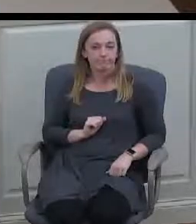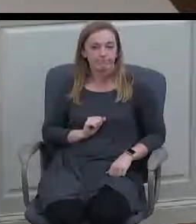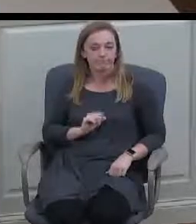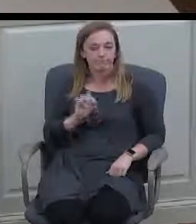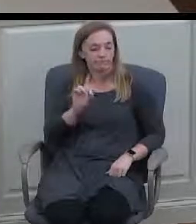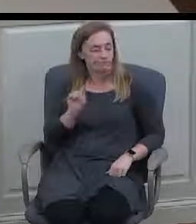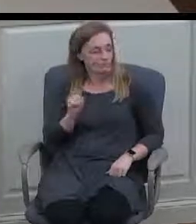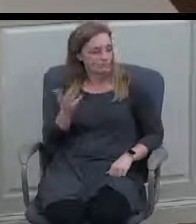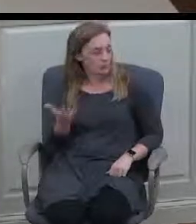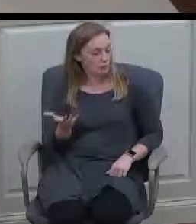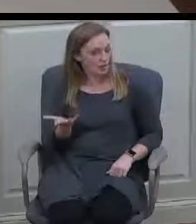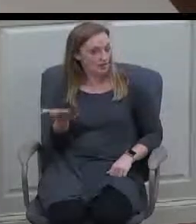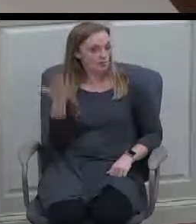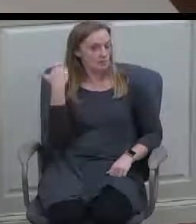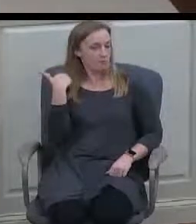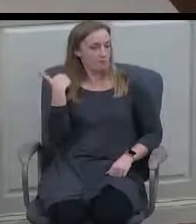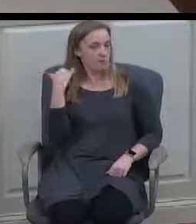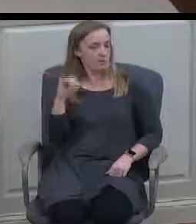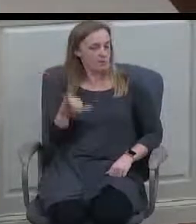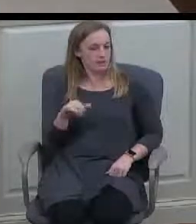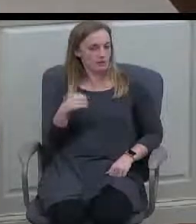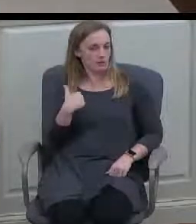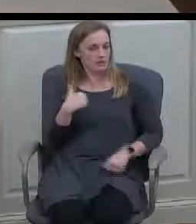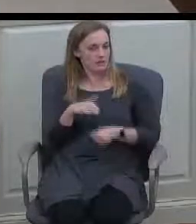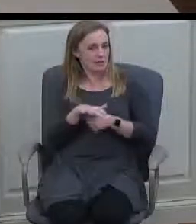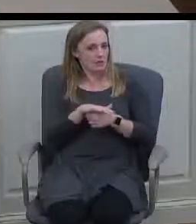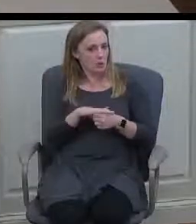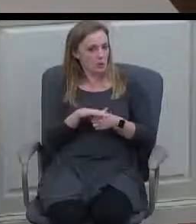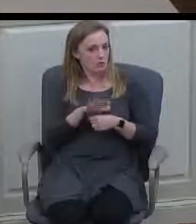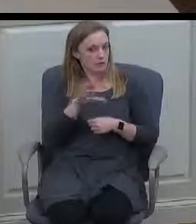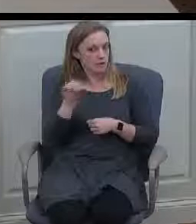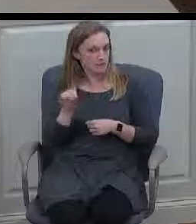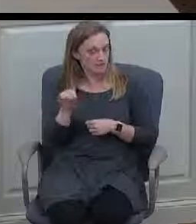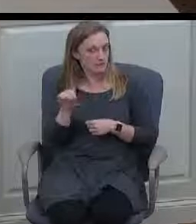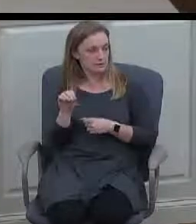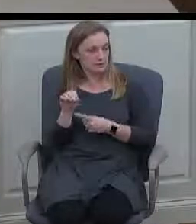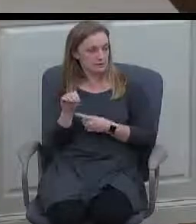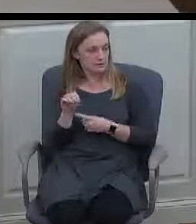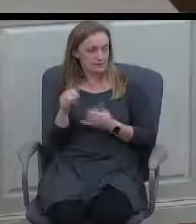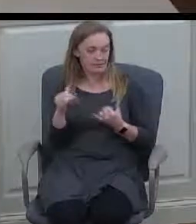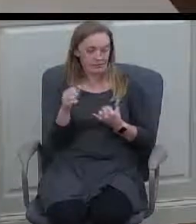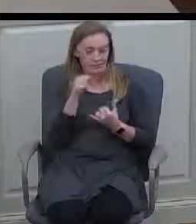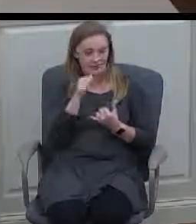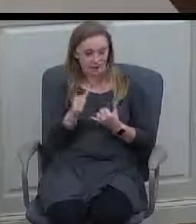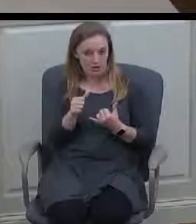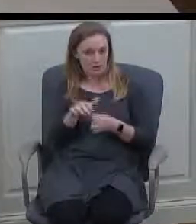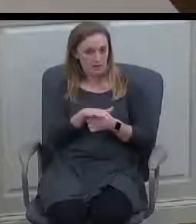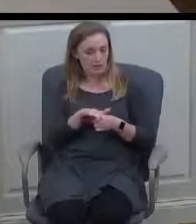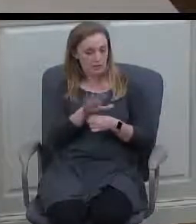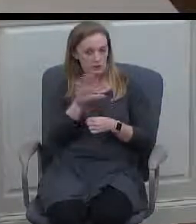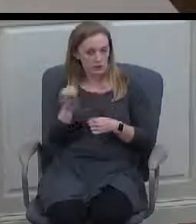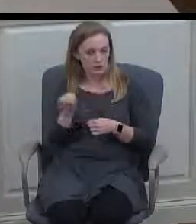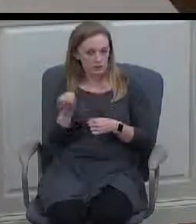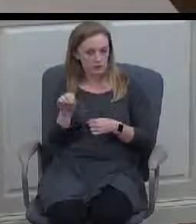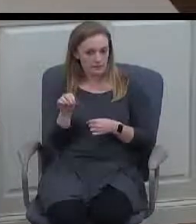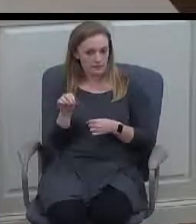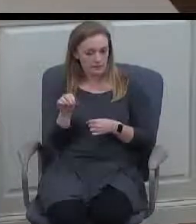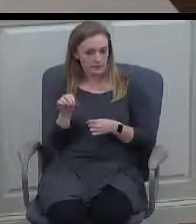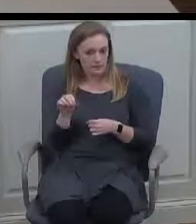Well, at one point in time, this was a local company that is no longer a local company.